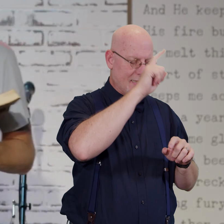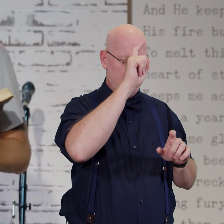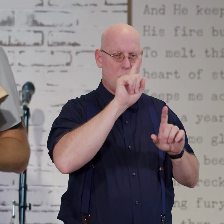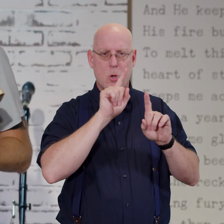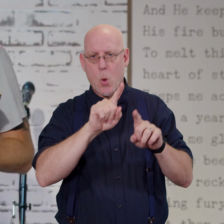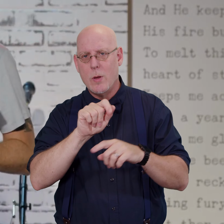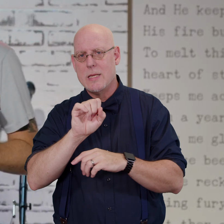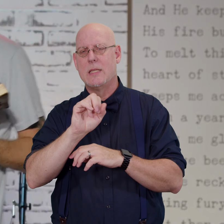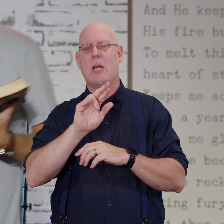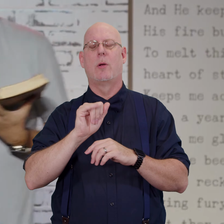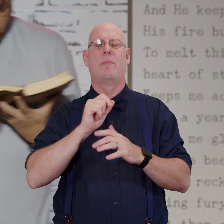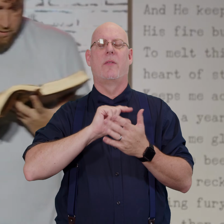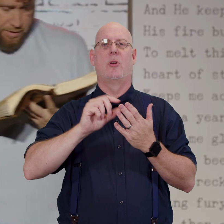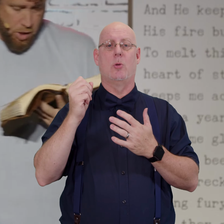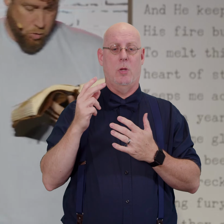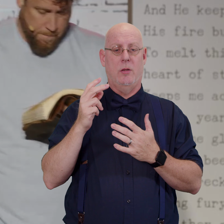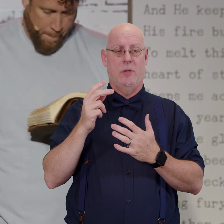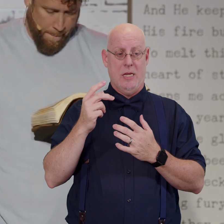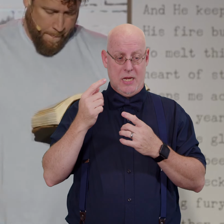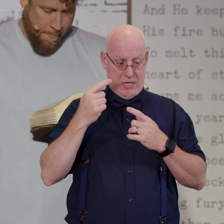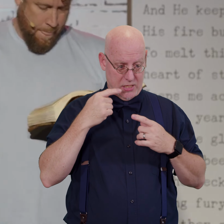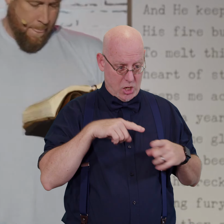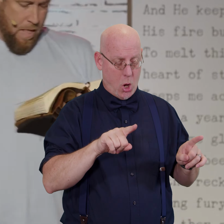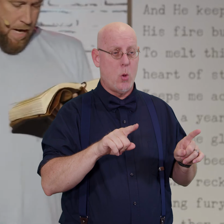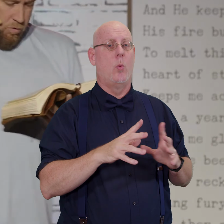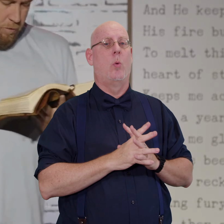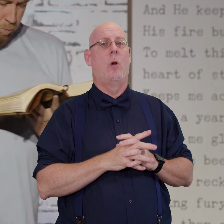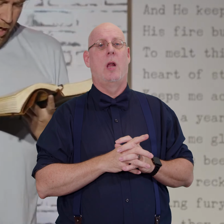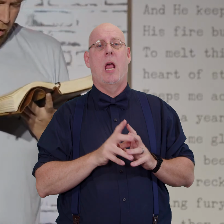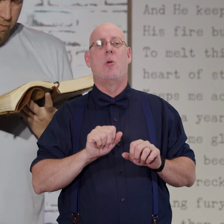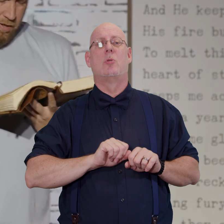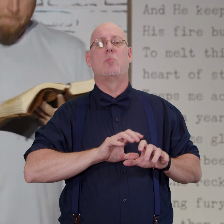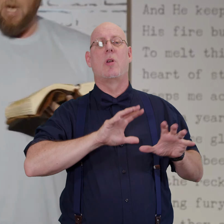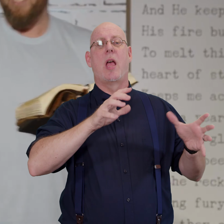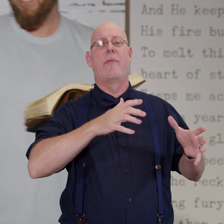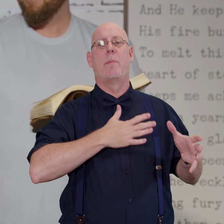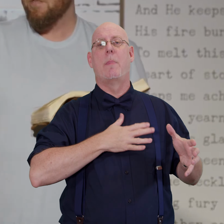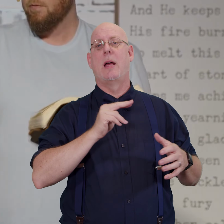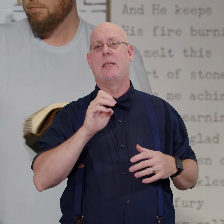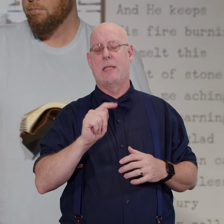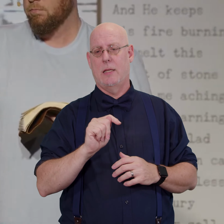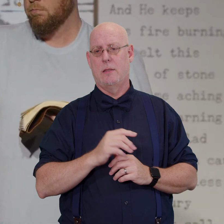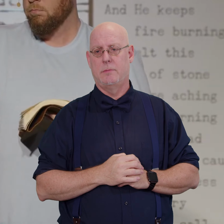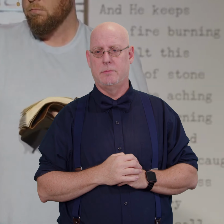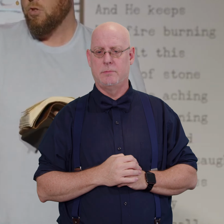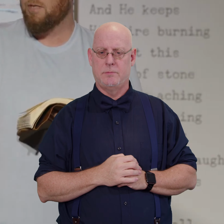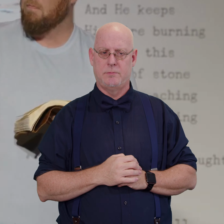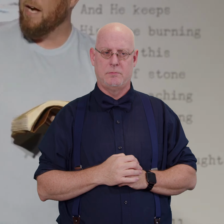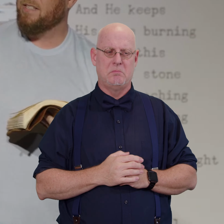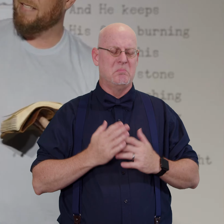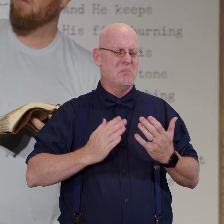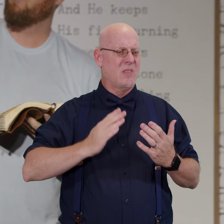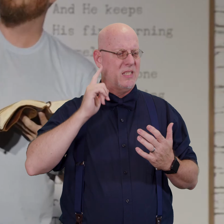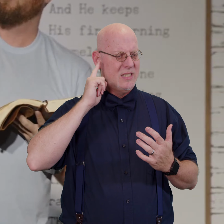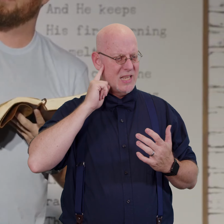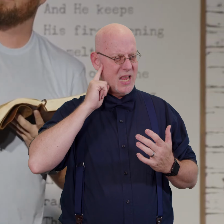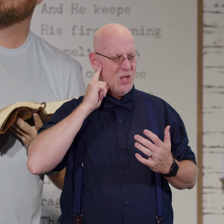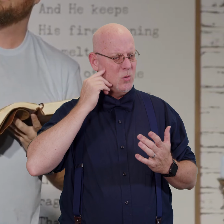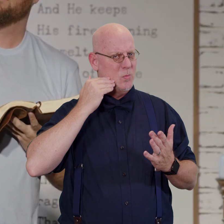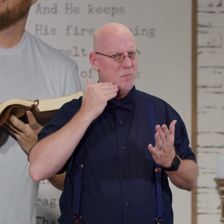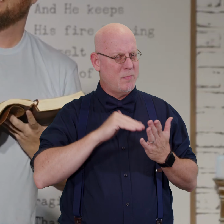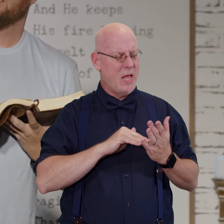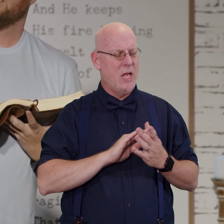Assyria. Verse 12, as they go, I will spread over them my nets. So this might sound